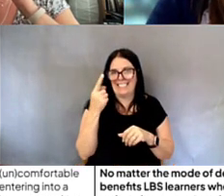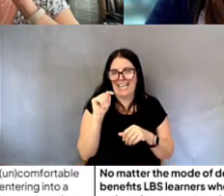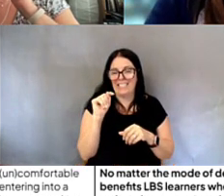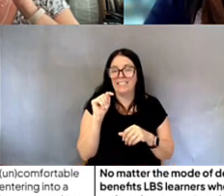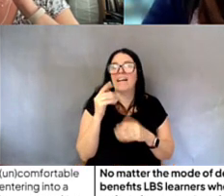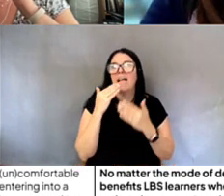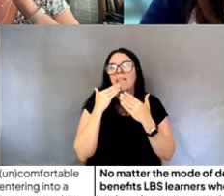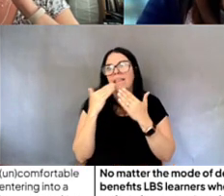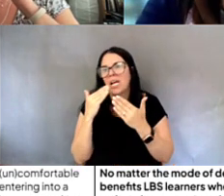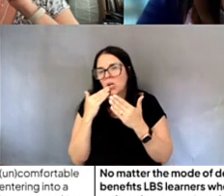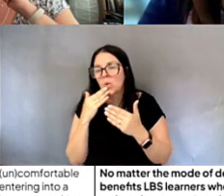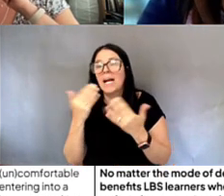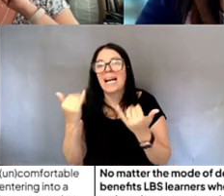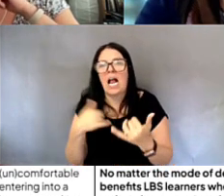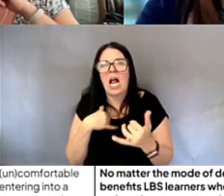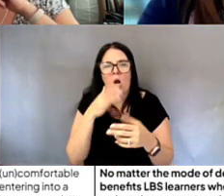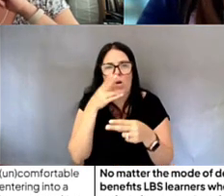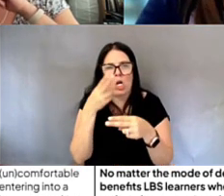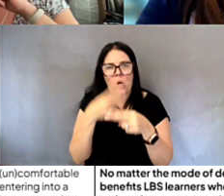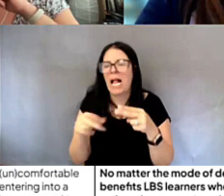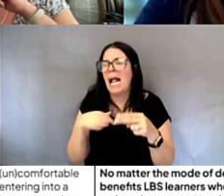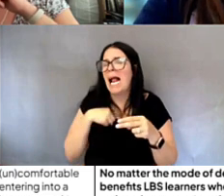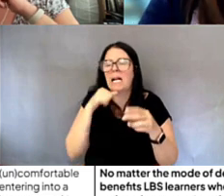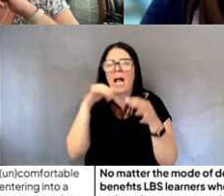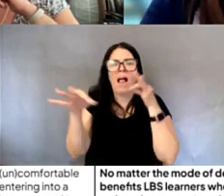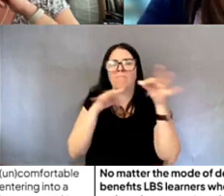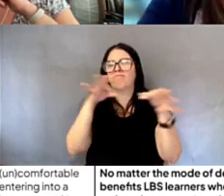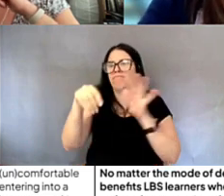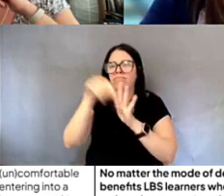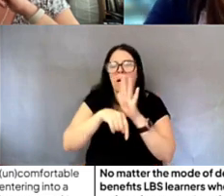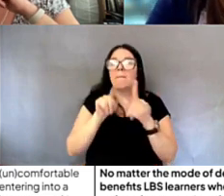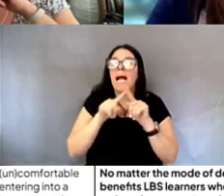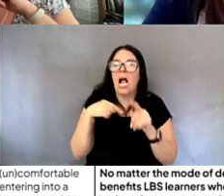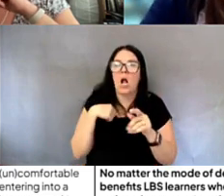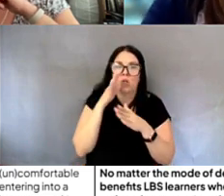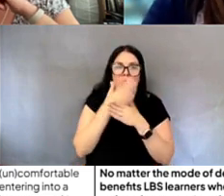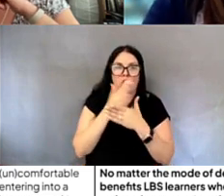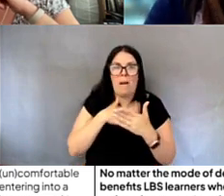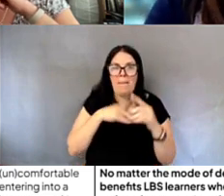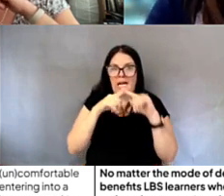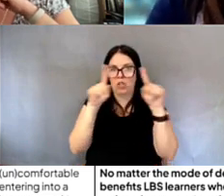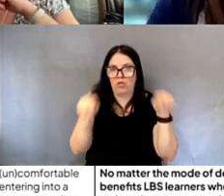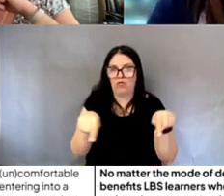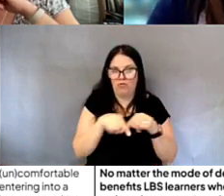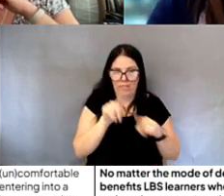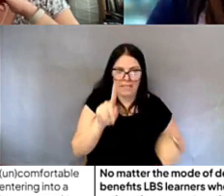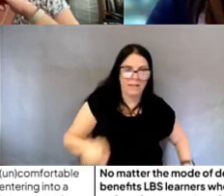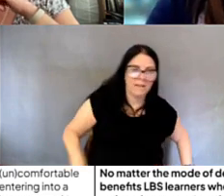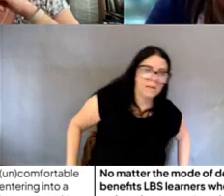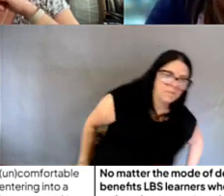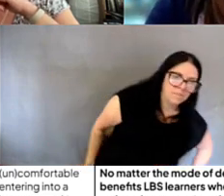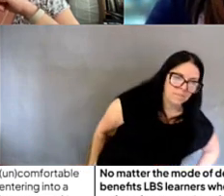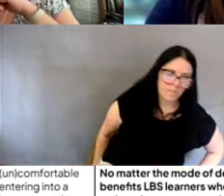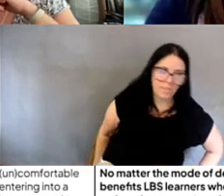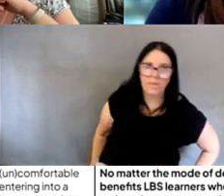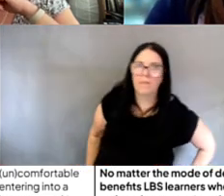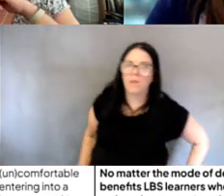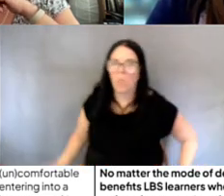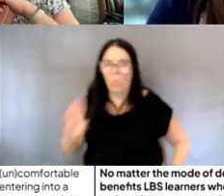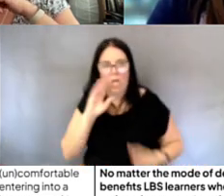now, very quickly, I won't go through it all, but I will share my screen now and show